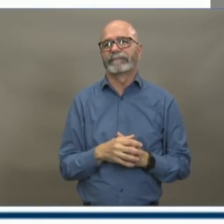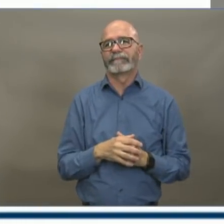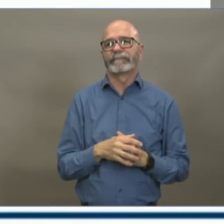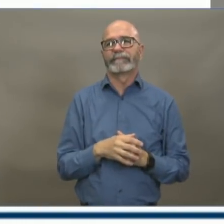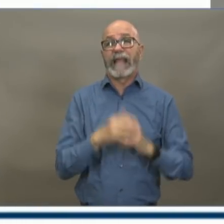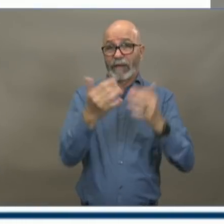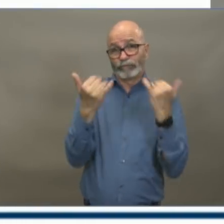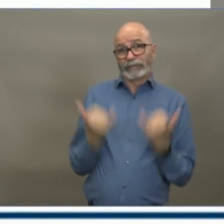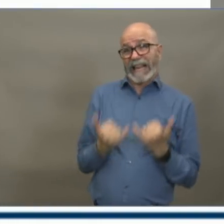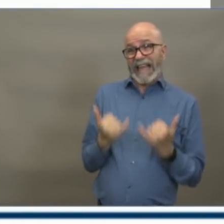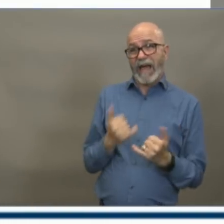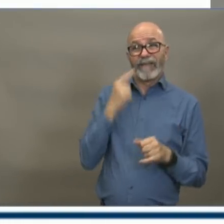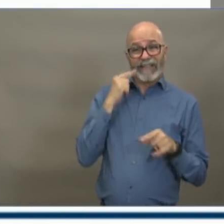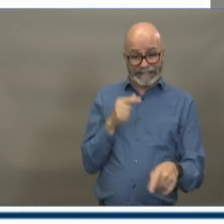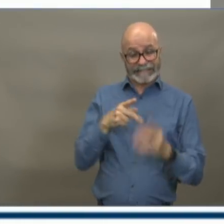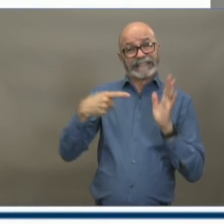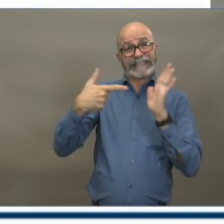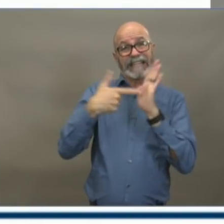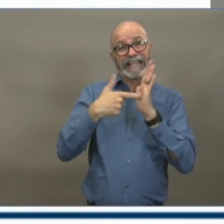our epidemiology